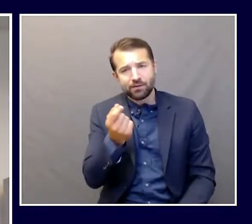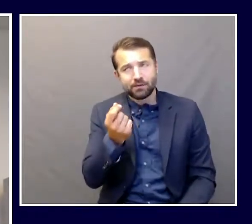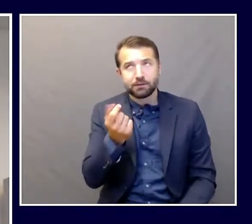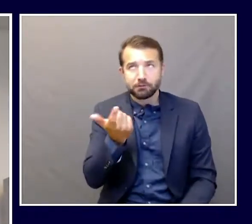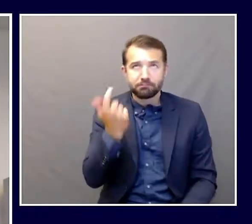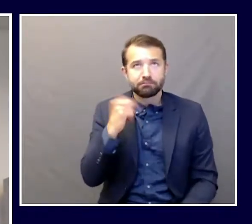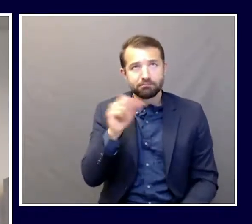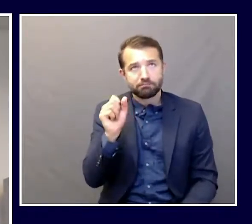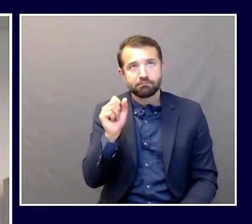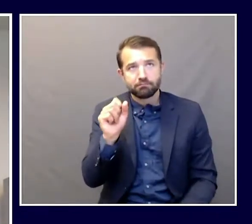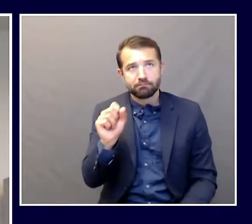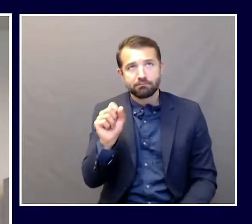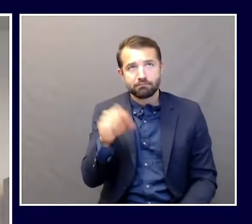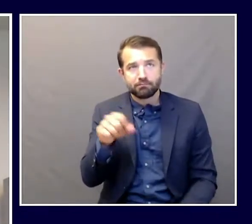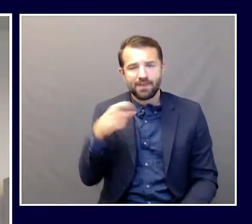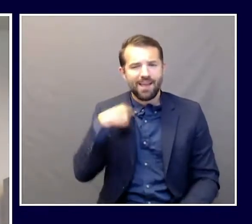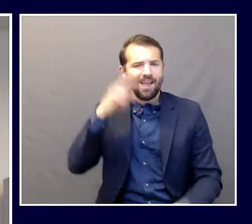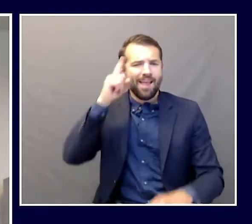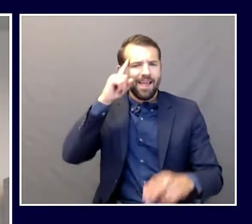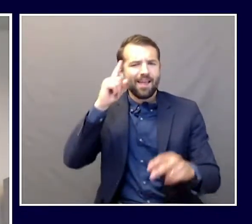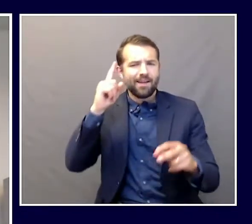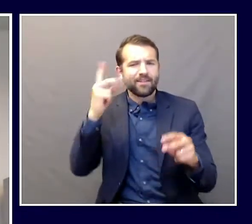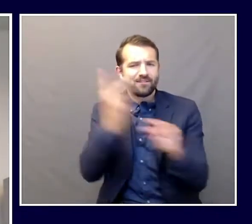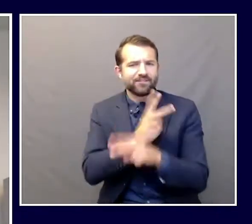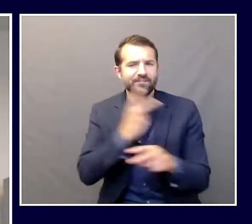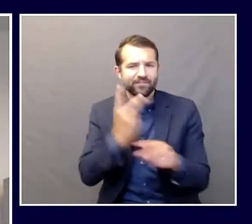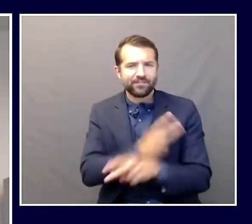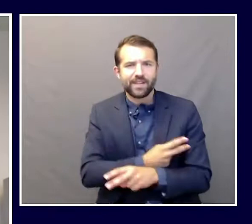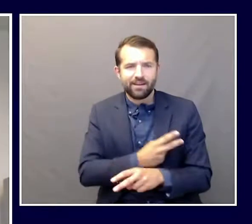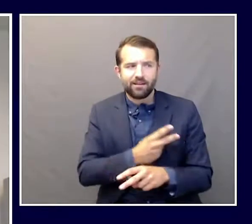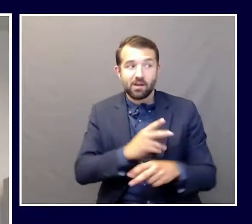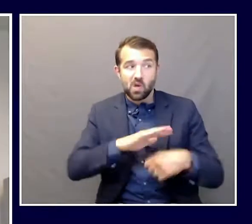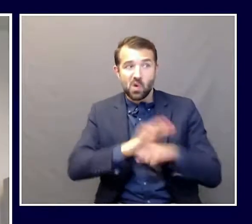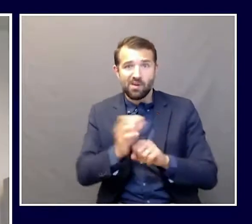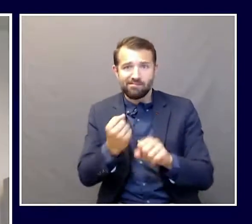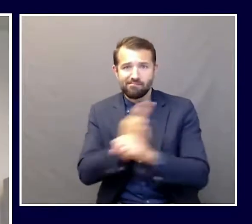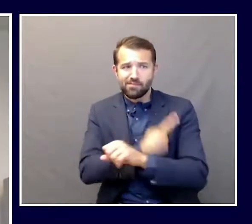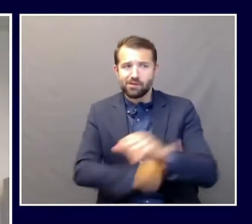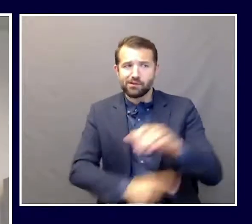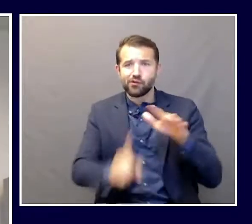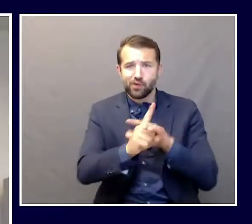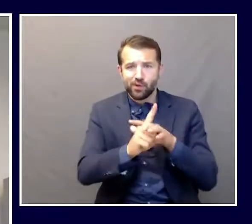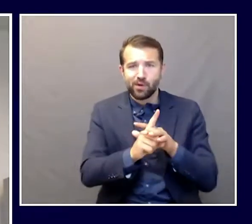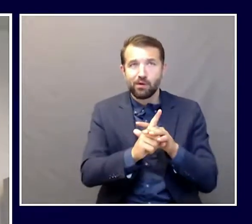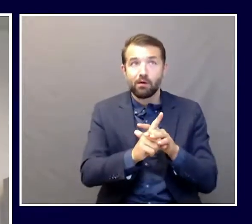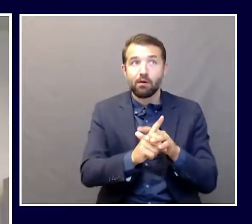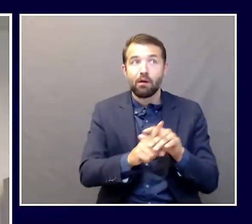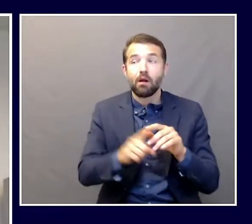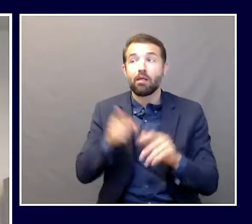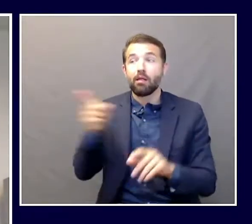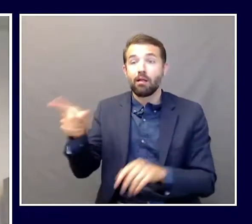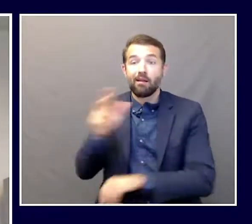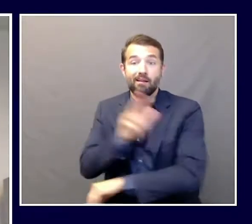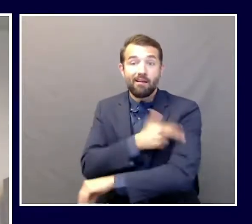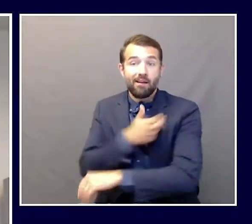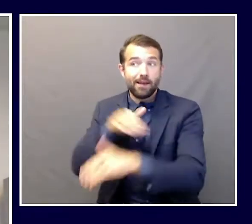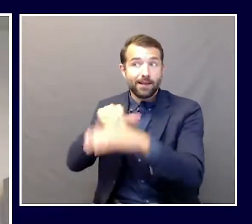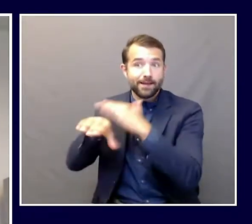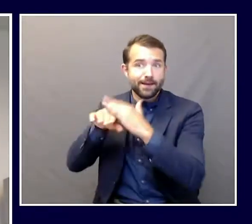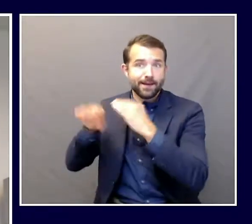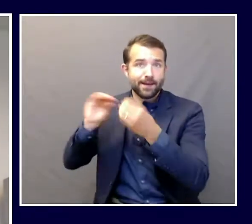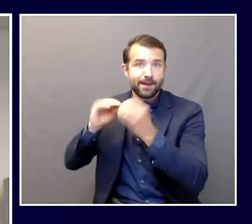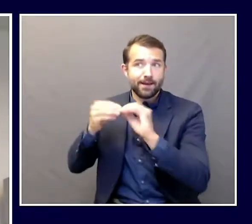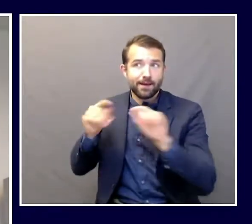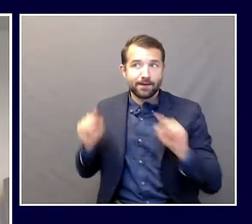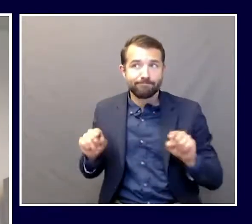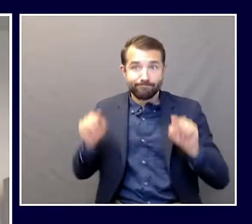increasing hospitalization rates? I can draw probably a curved line, but not a straight line. That is to say,